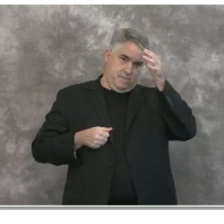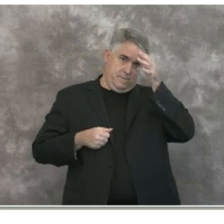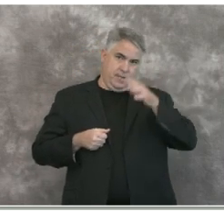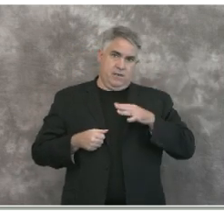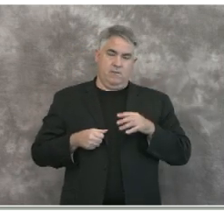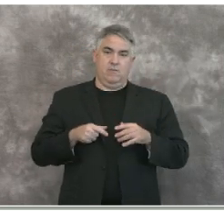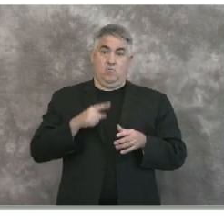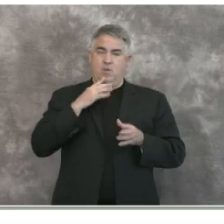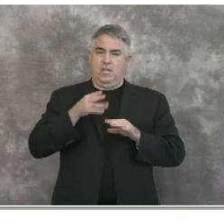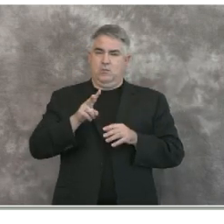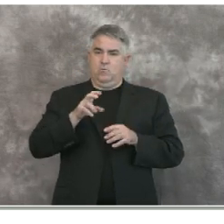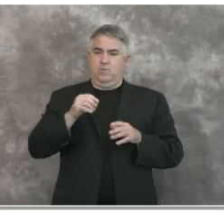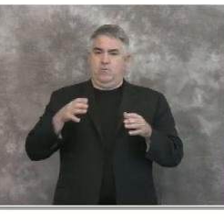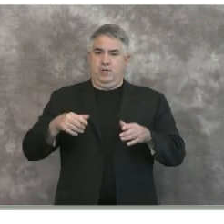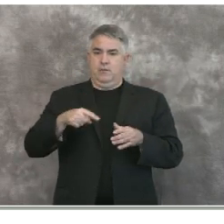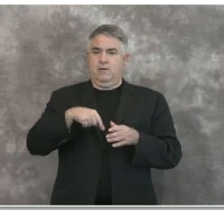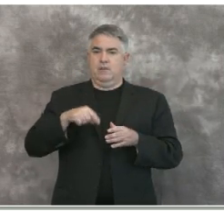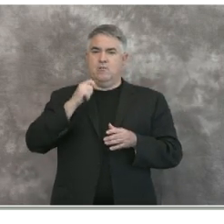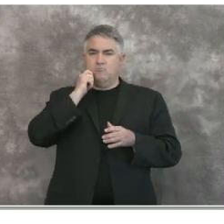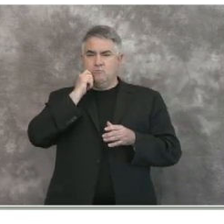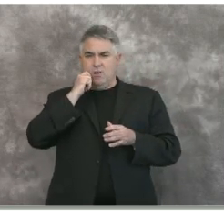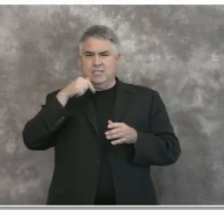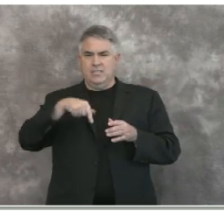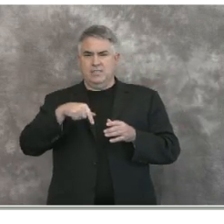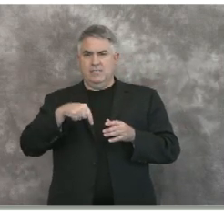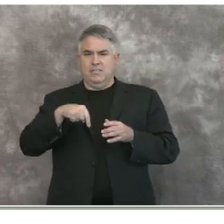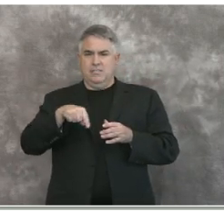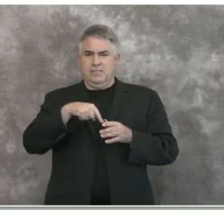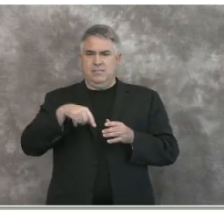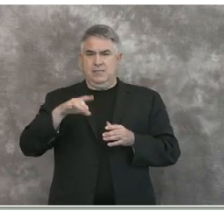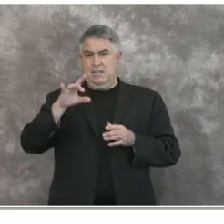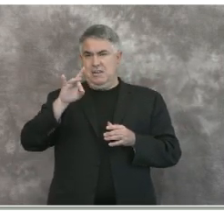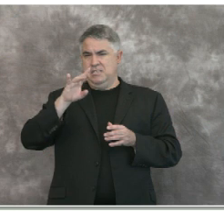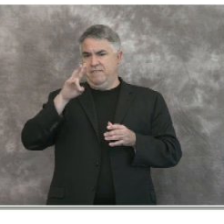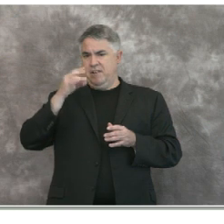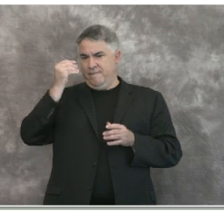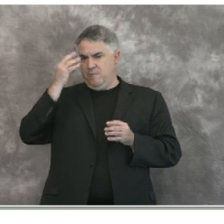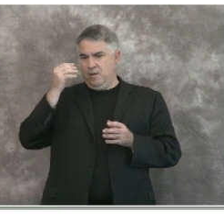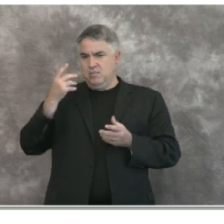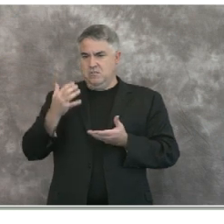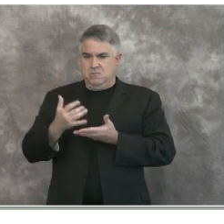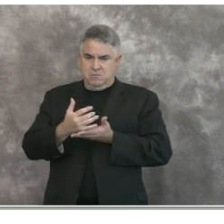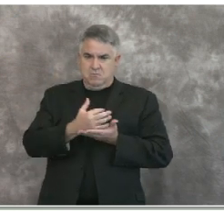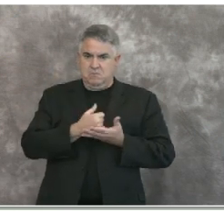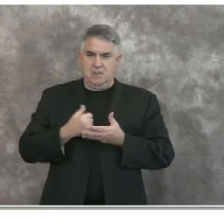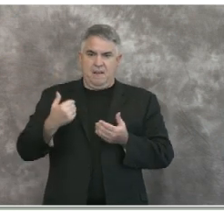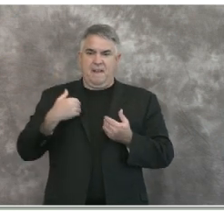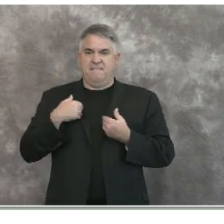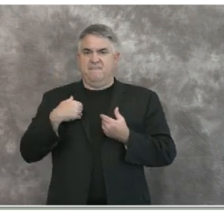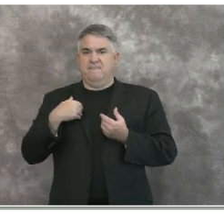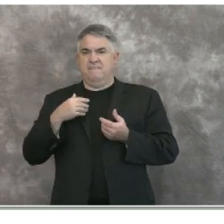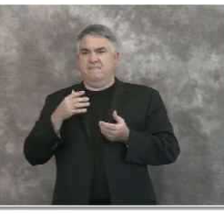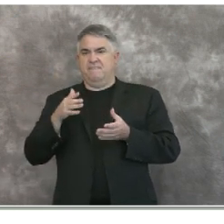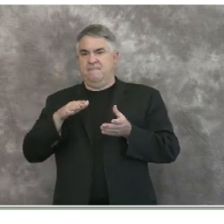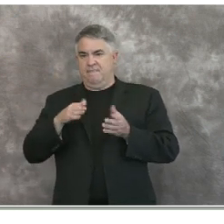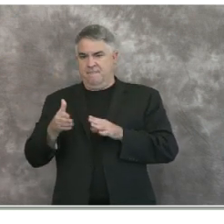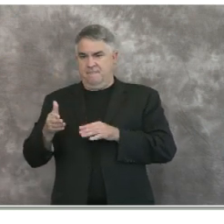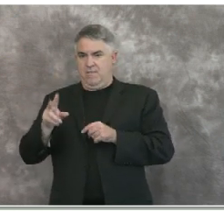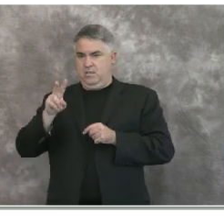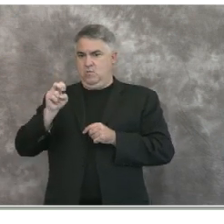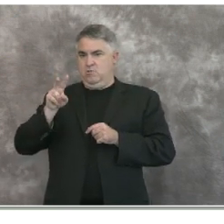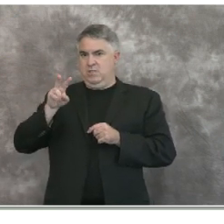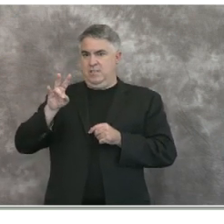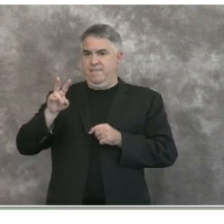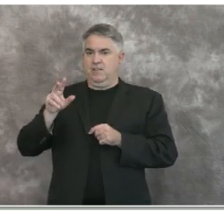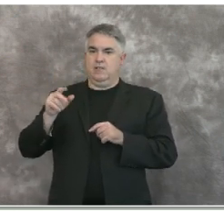deaths, we have data for 97%, which is 223. Of these, 43% were